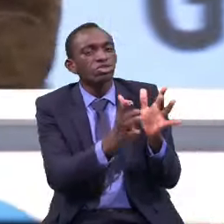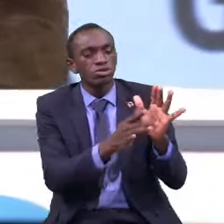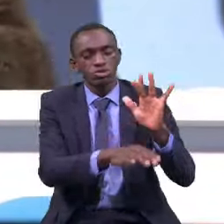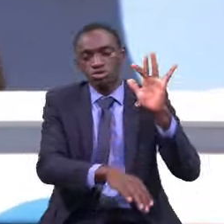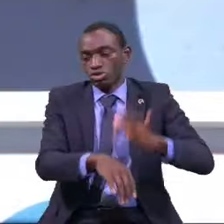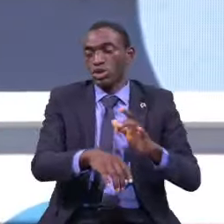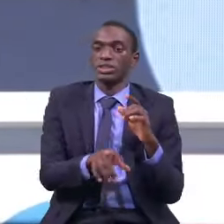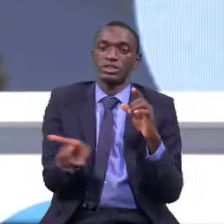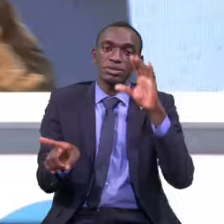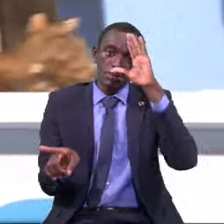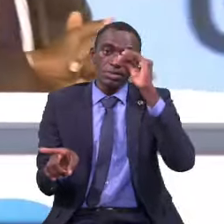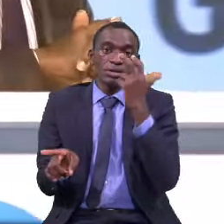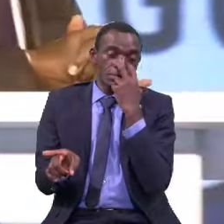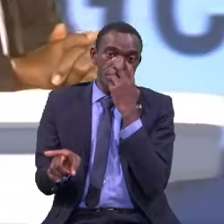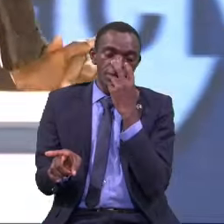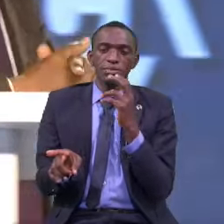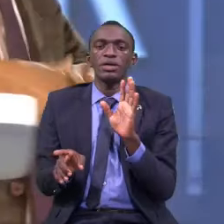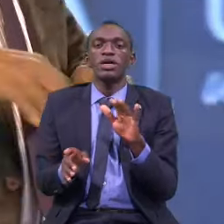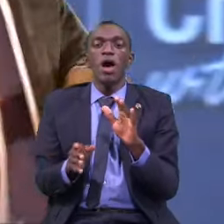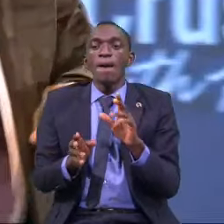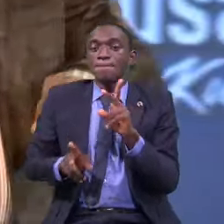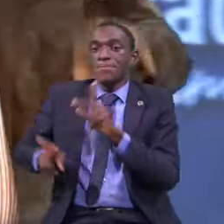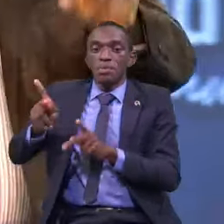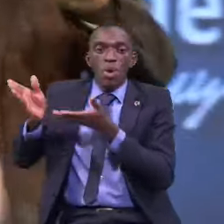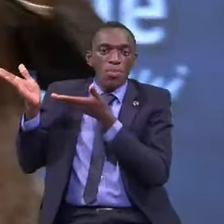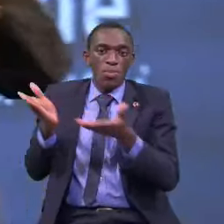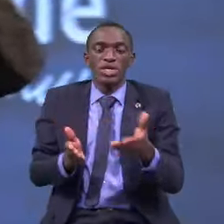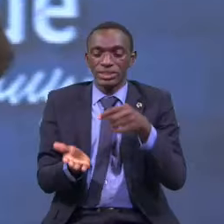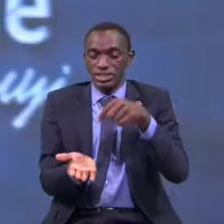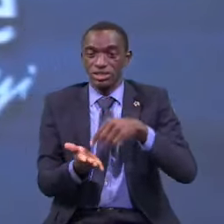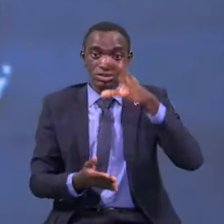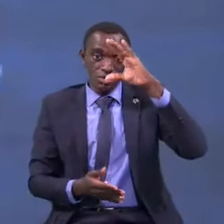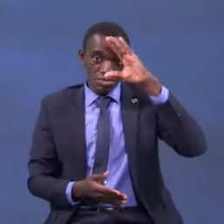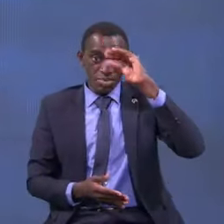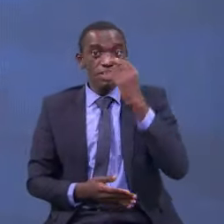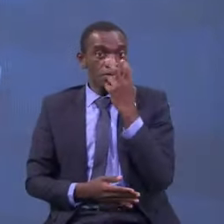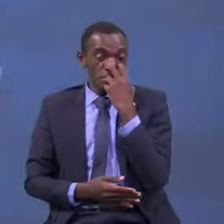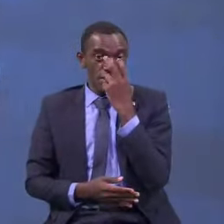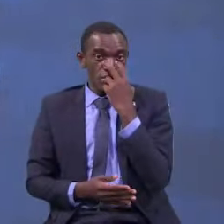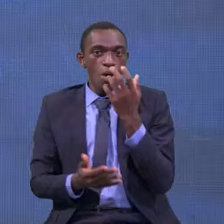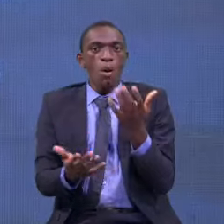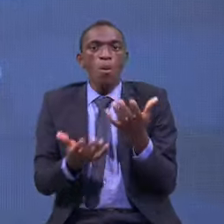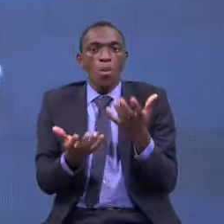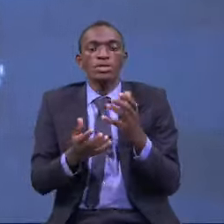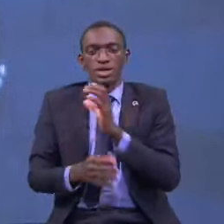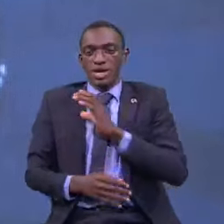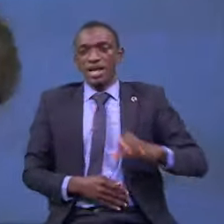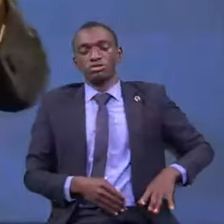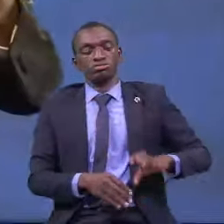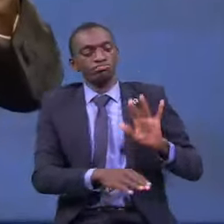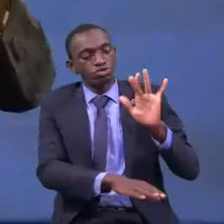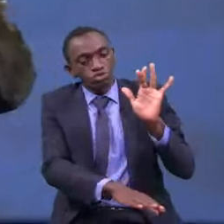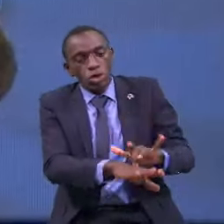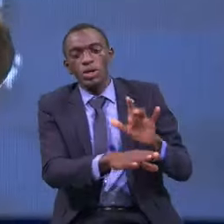They brought this blind man. And they wanted Christ to touch him. Like you are